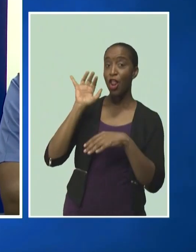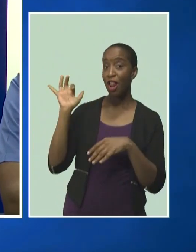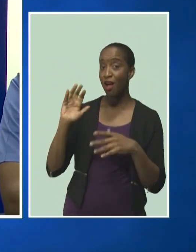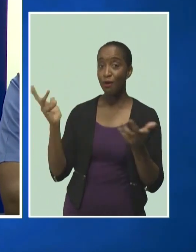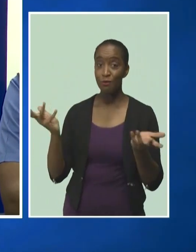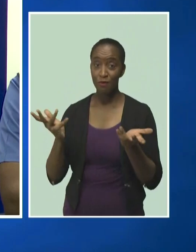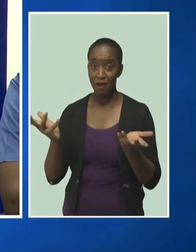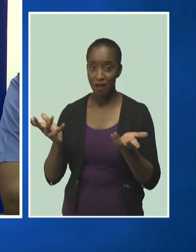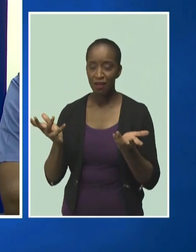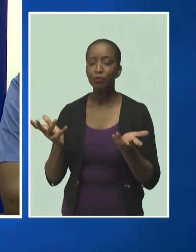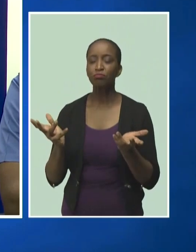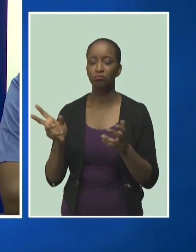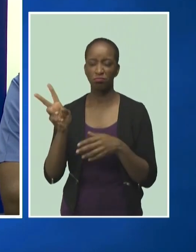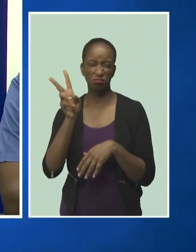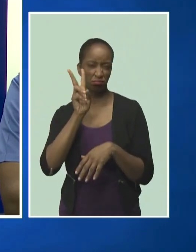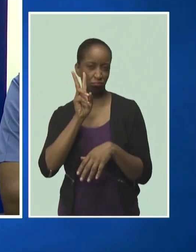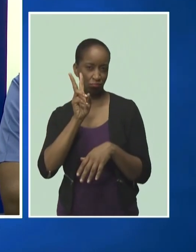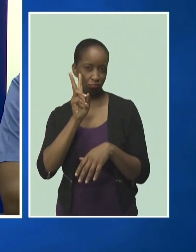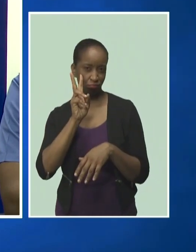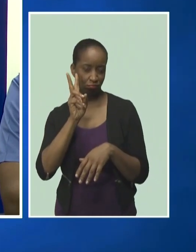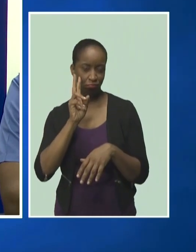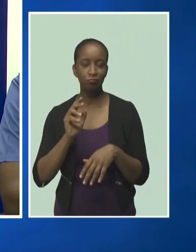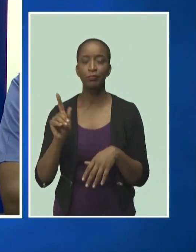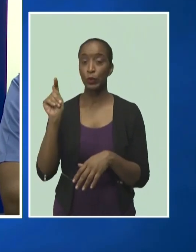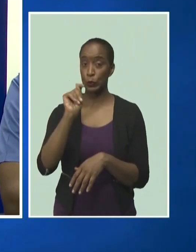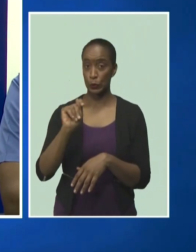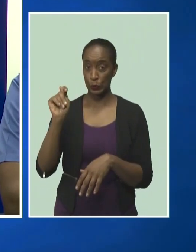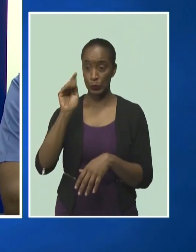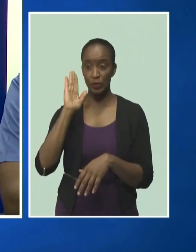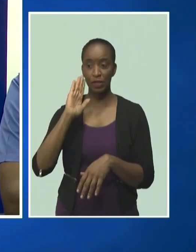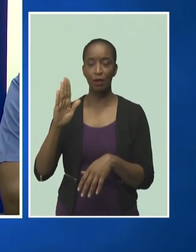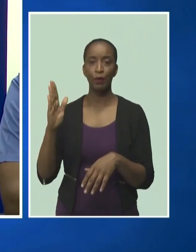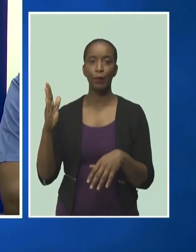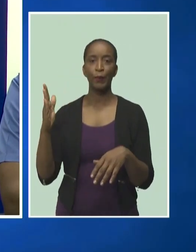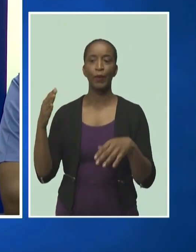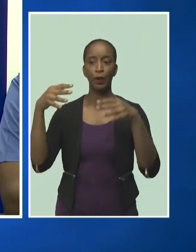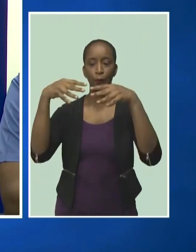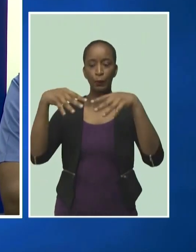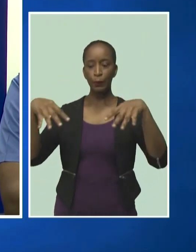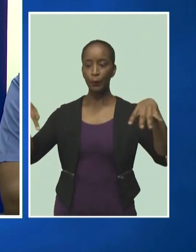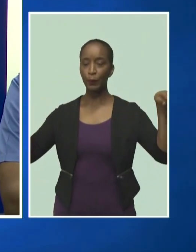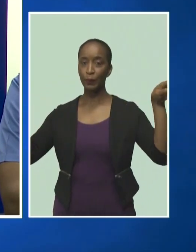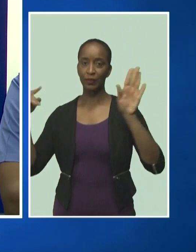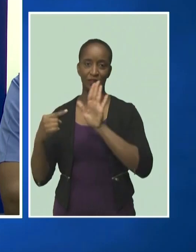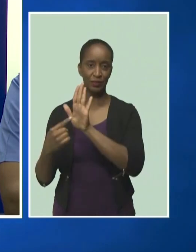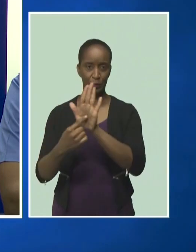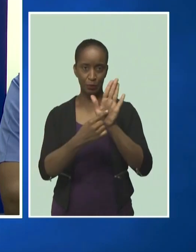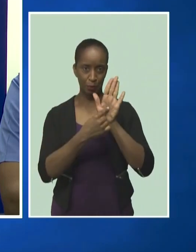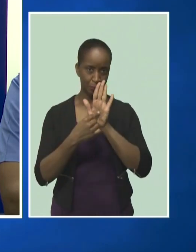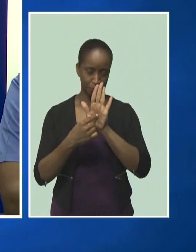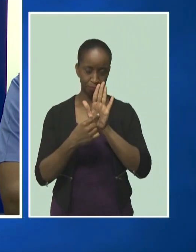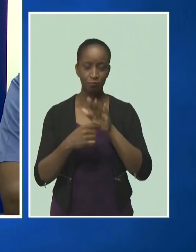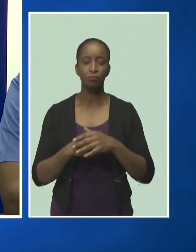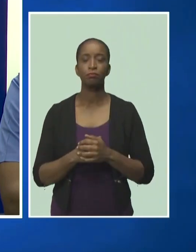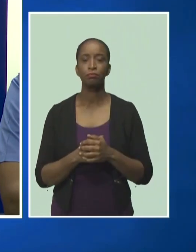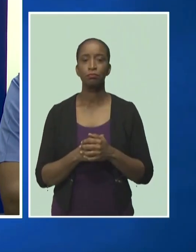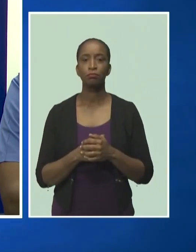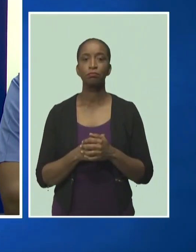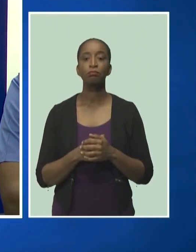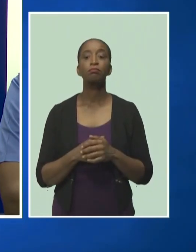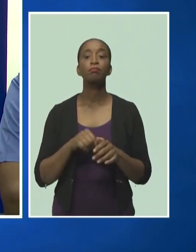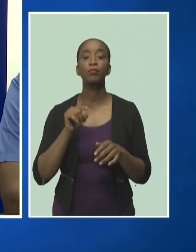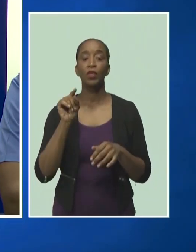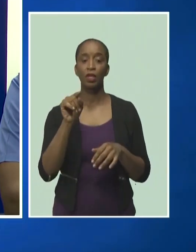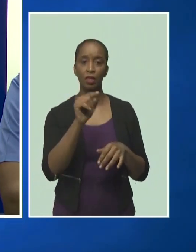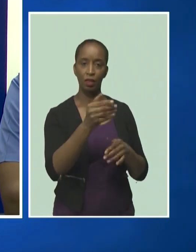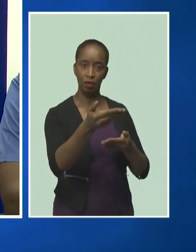4:30. That ceremony is going to go from 4:30 to 5:30. And at 5:30, there'll be an interlude where especially invited guests will be